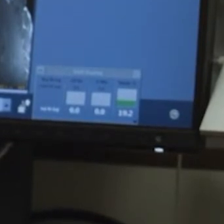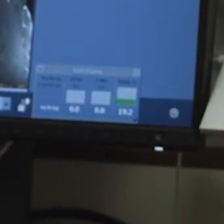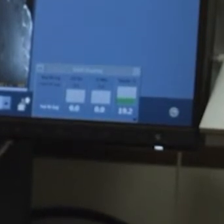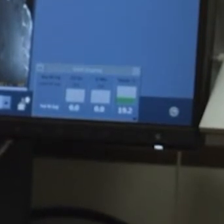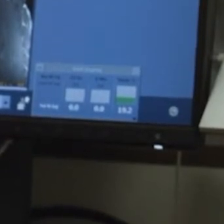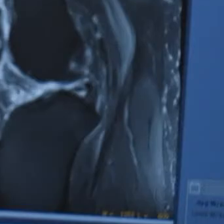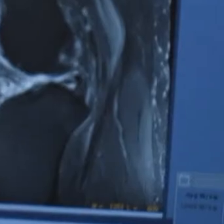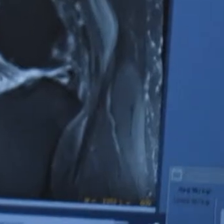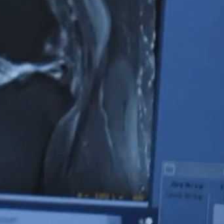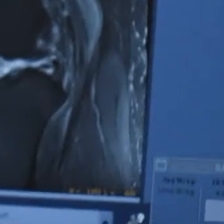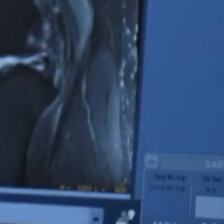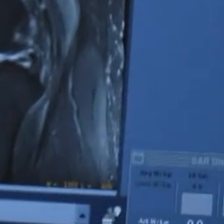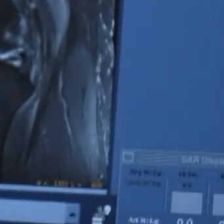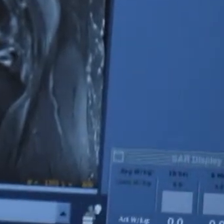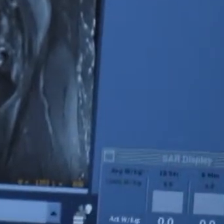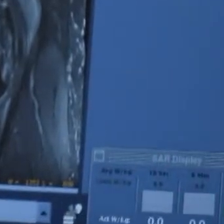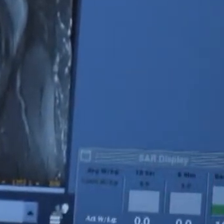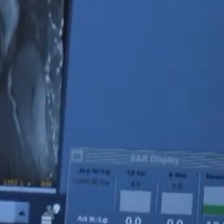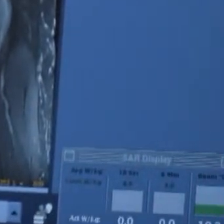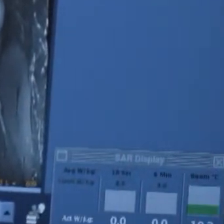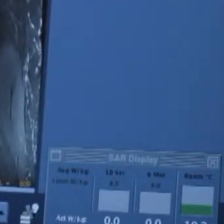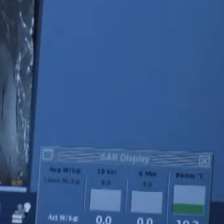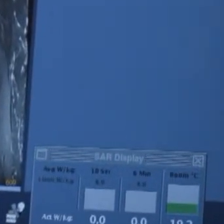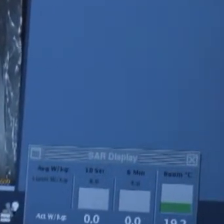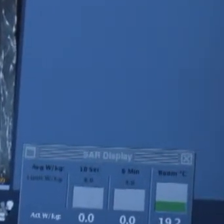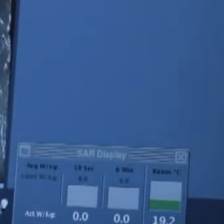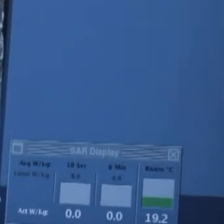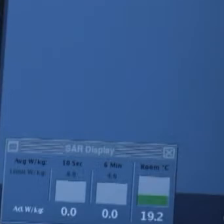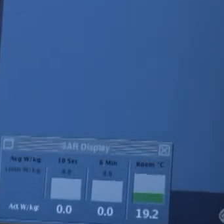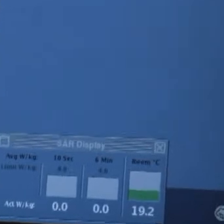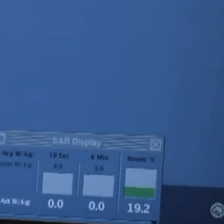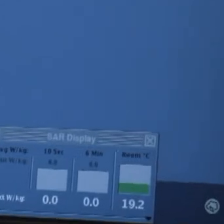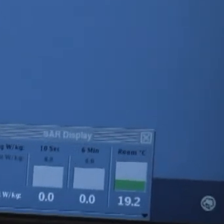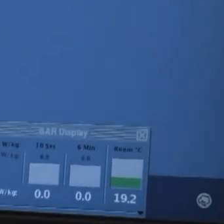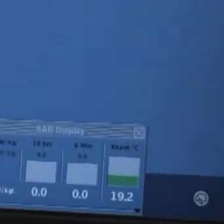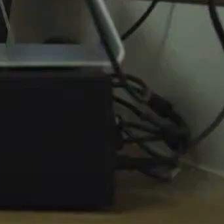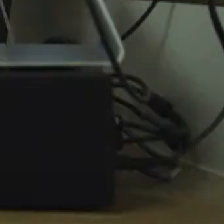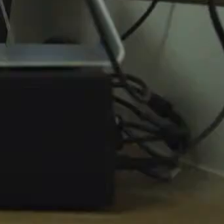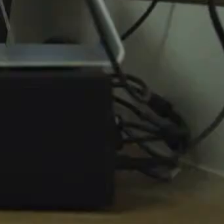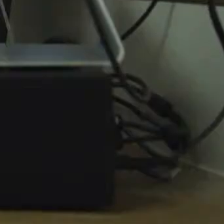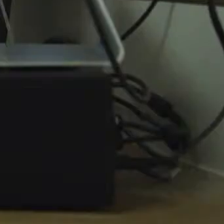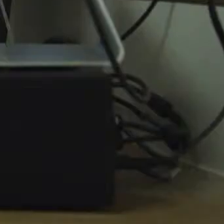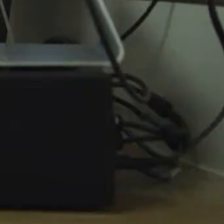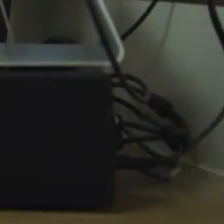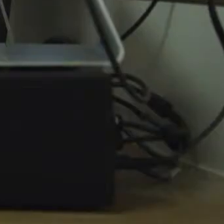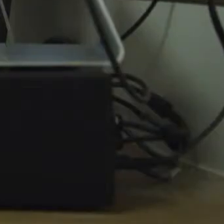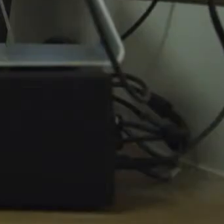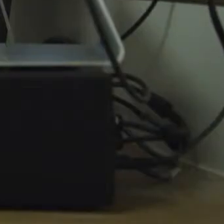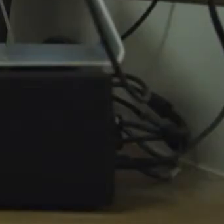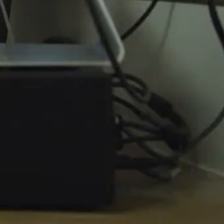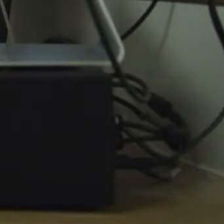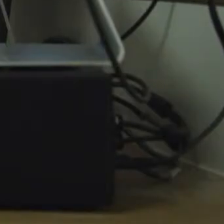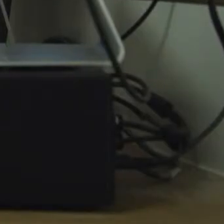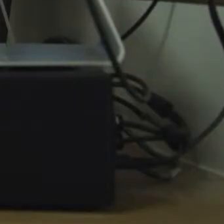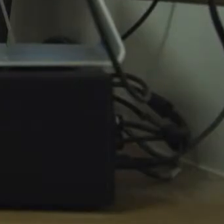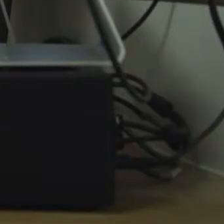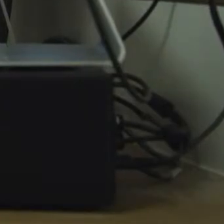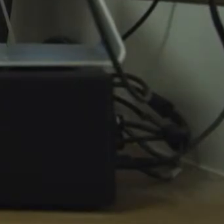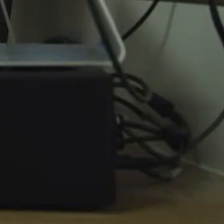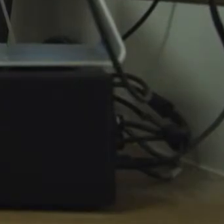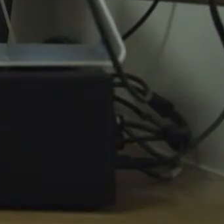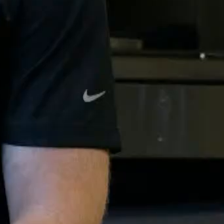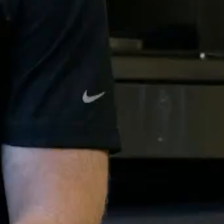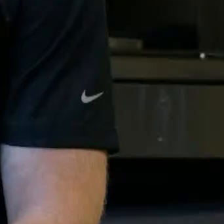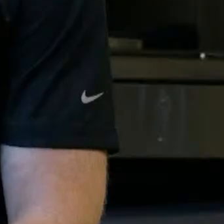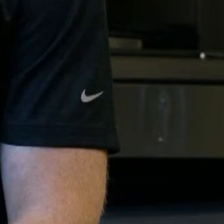ultrasound, real-time X-ray, everything you could want in a one-stop sports medicine center. That research is going to be a big part at the Hybl Center.